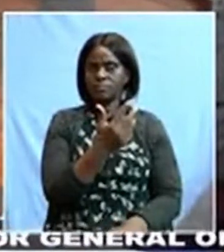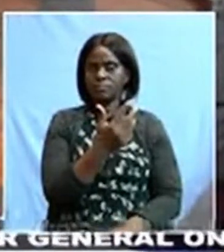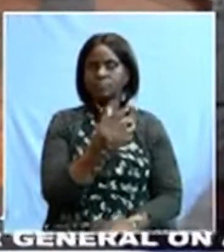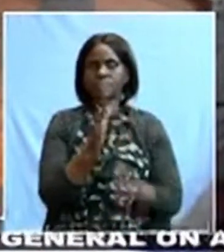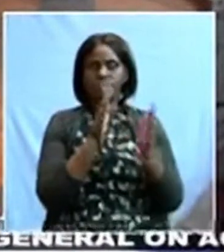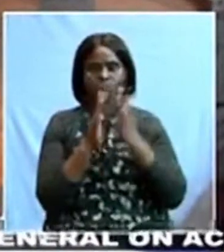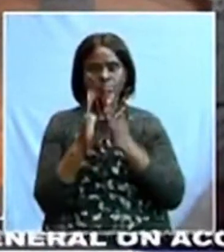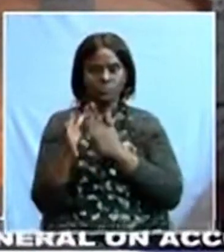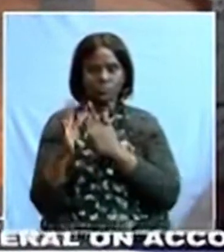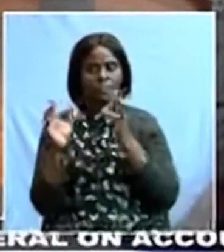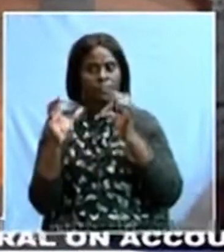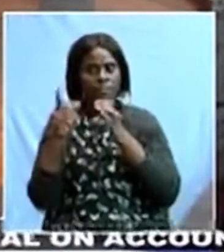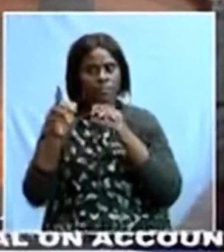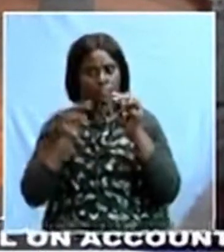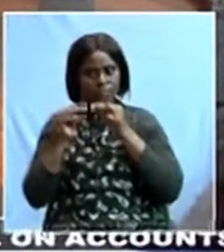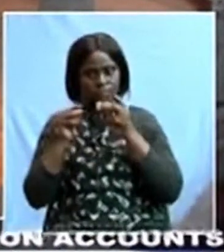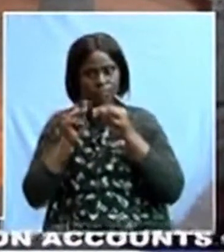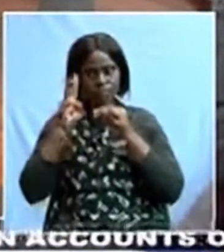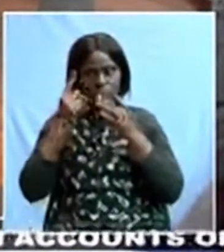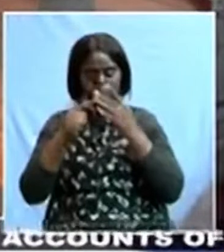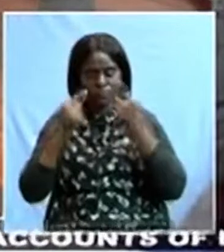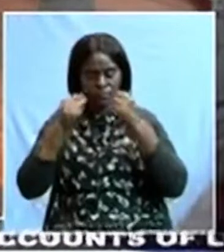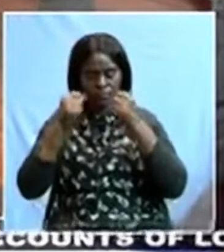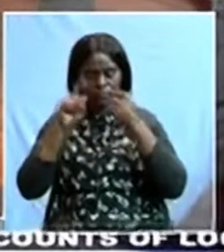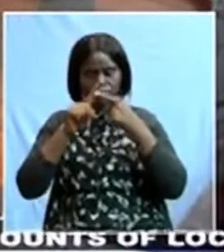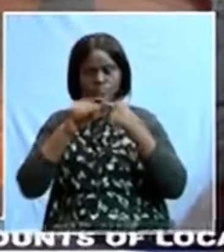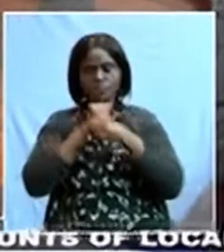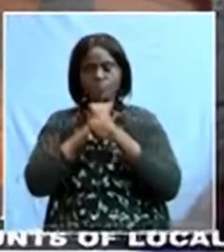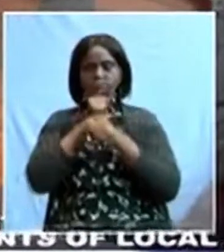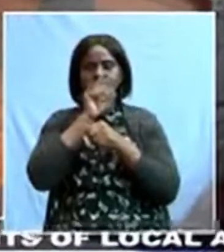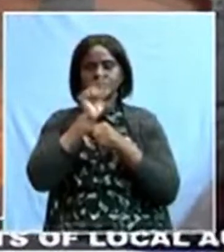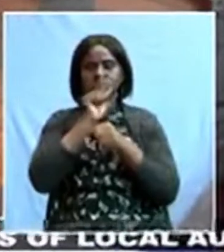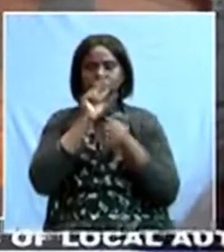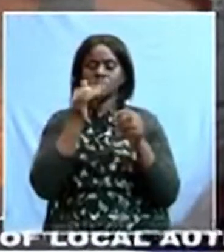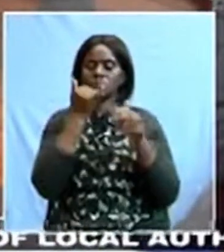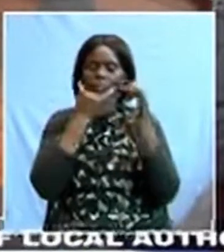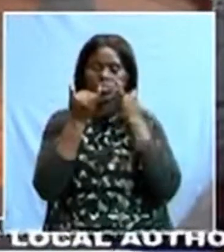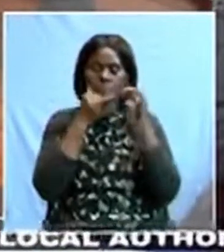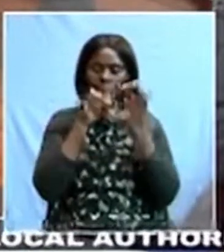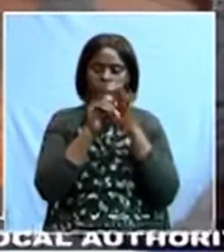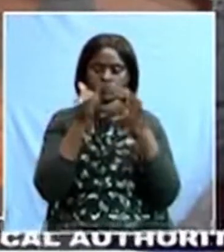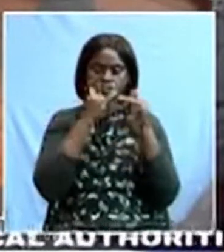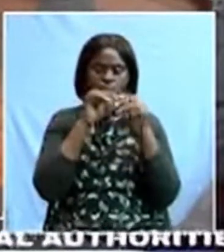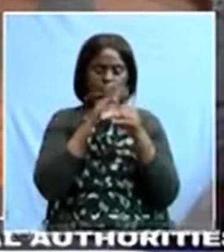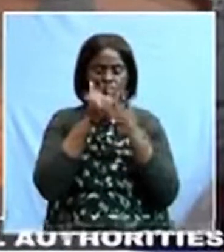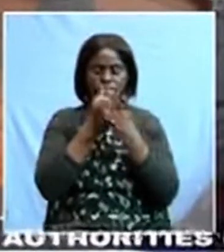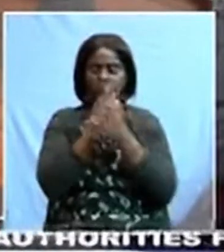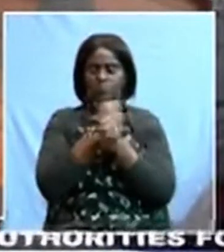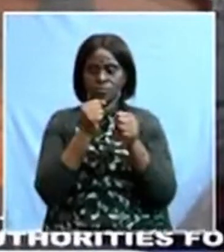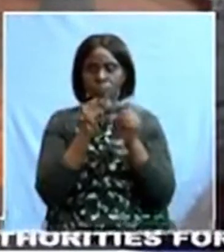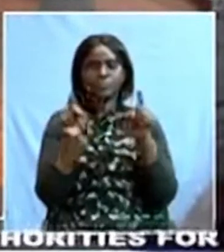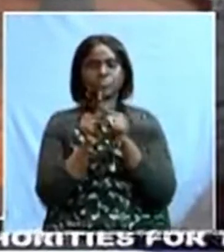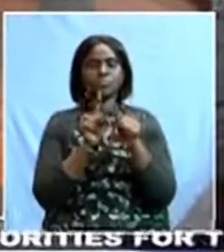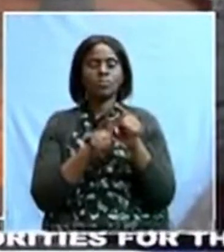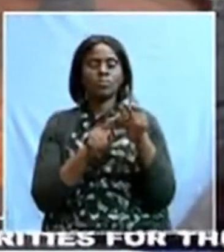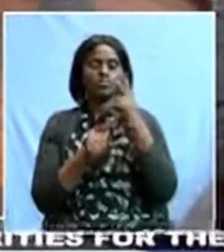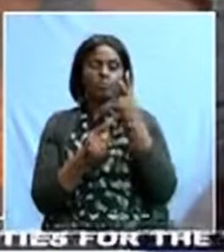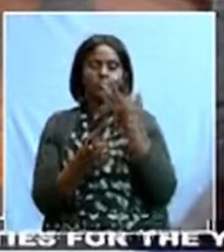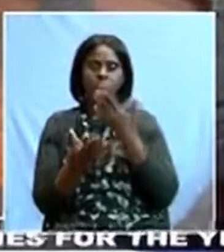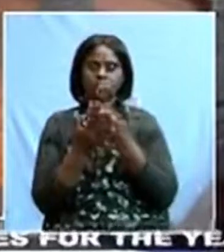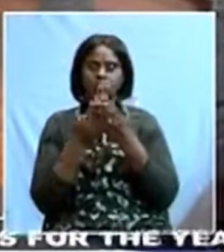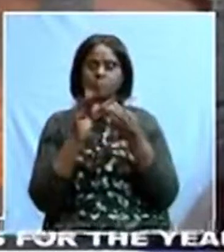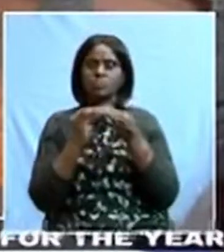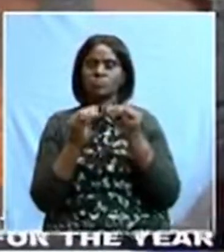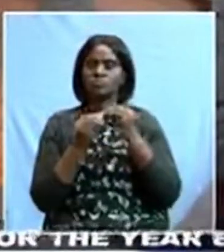Remedial measure. The council management will endeavor to ensure that errors and misstatements are dealt with promptly. See Appendix